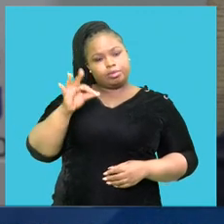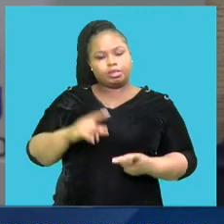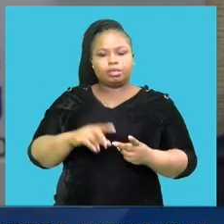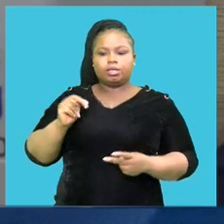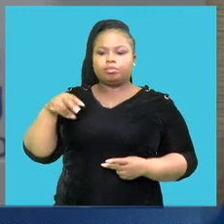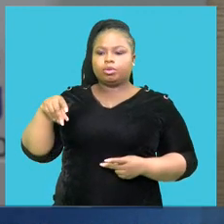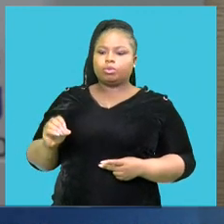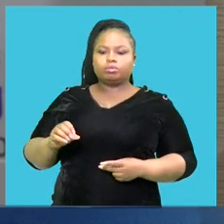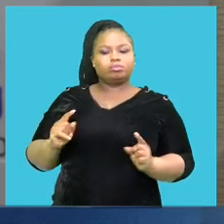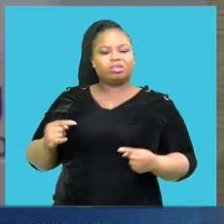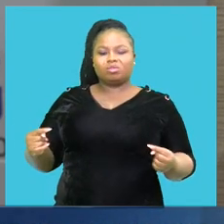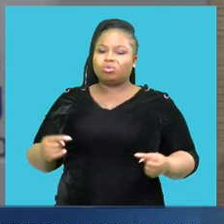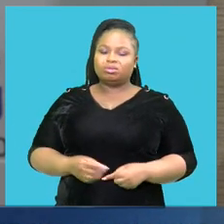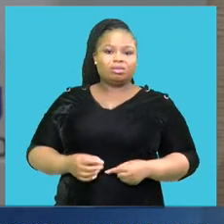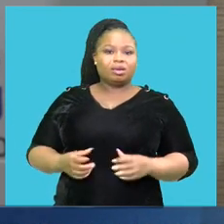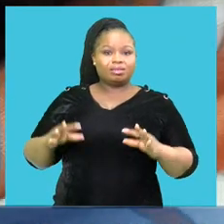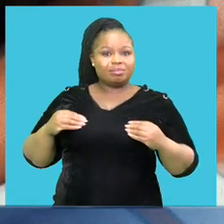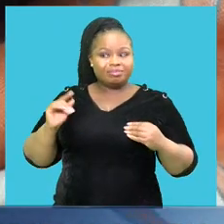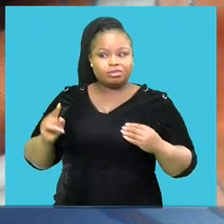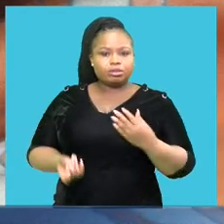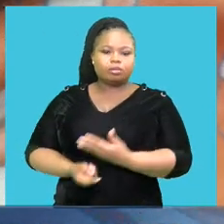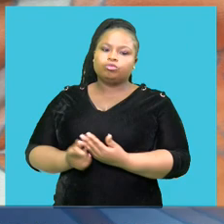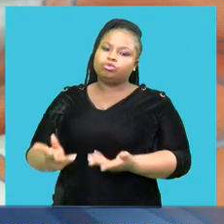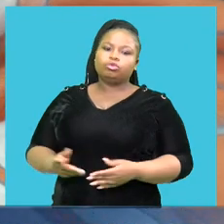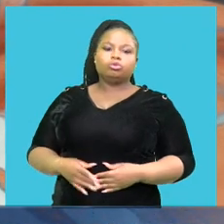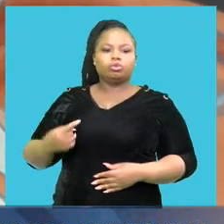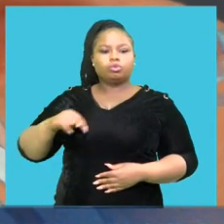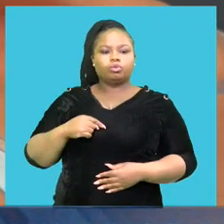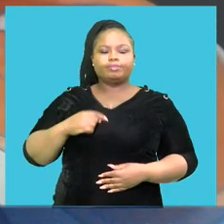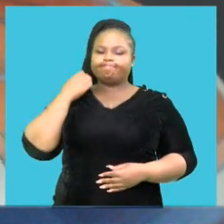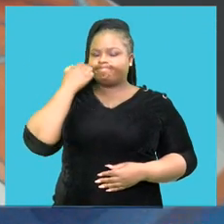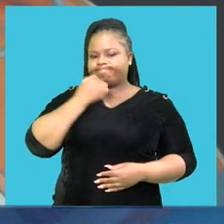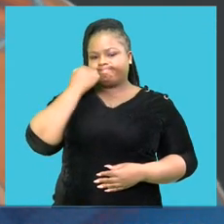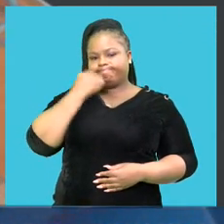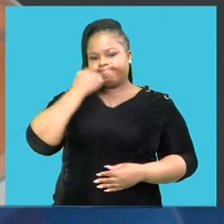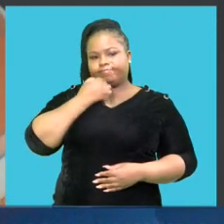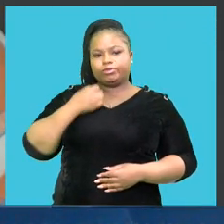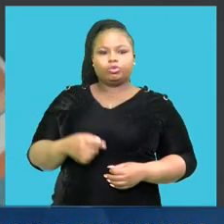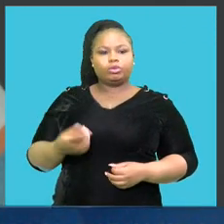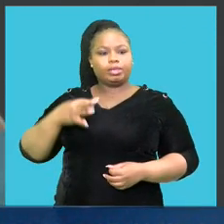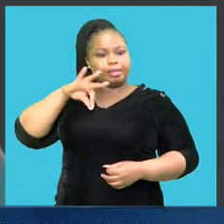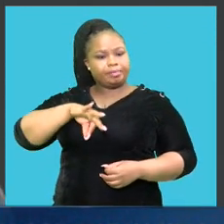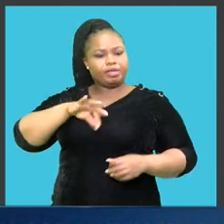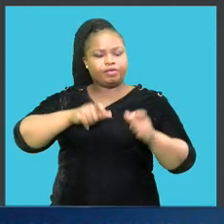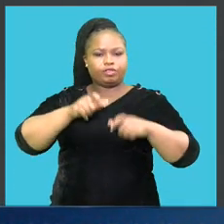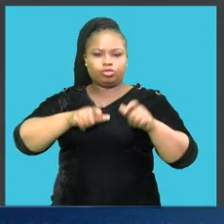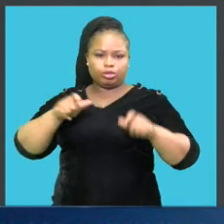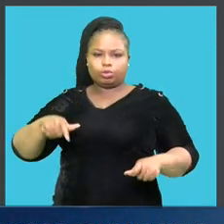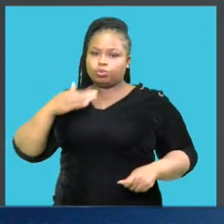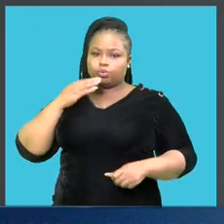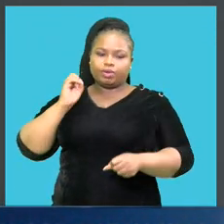NPOs cannot afford such a state of affairs. We extend a special apology to the beneficiaries that were